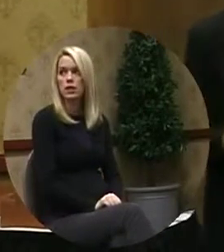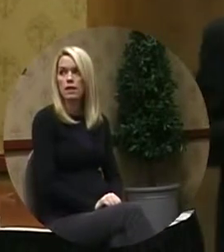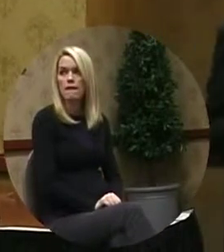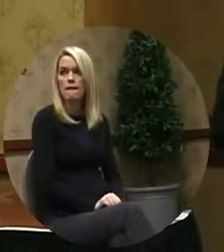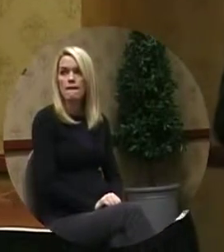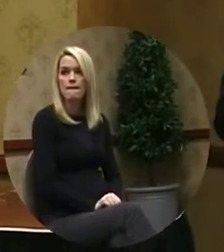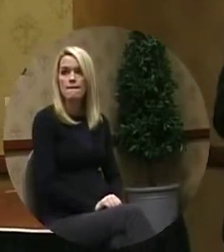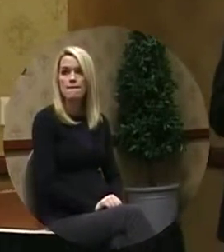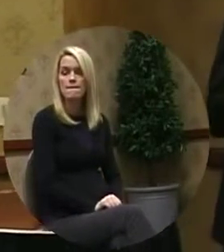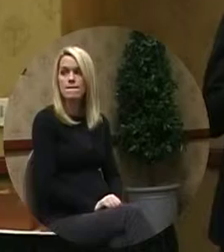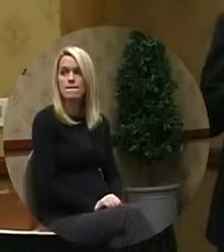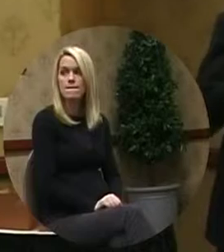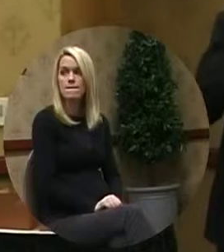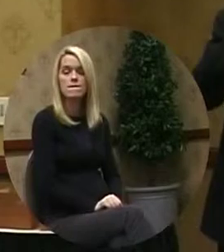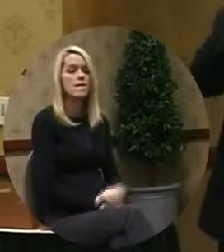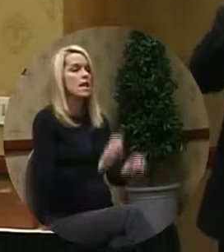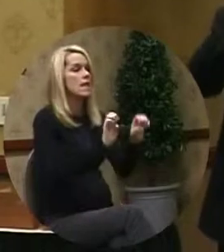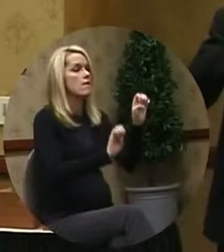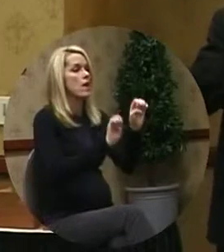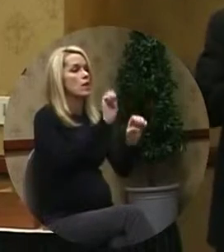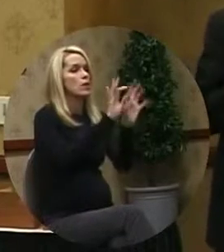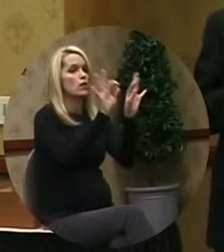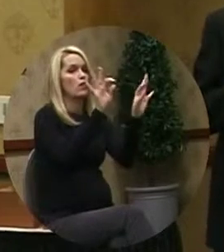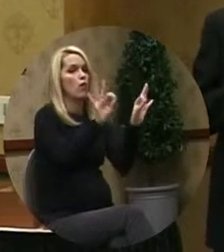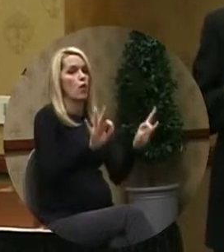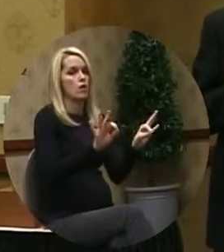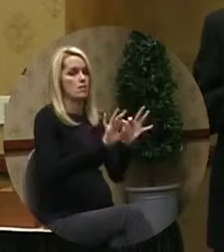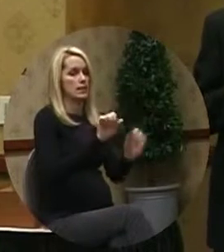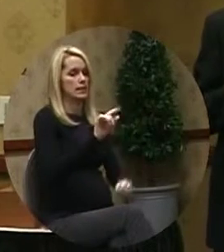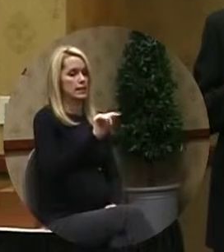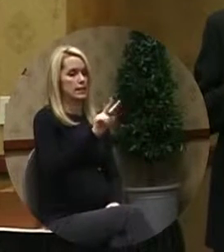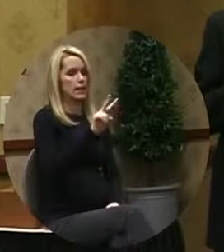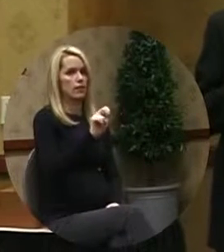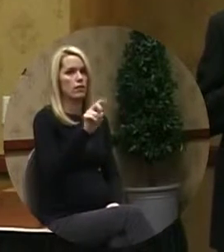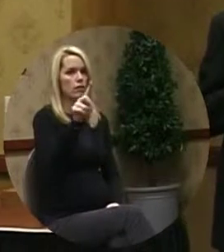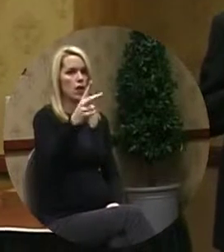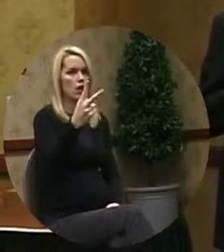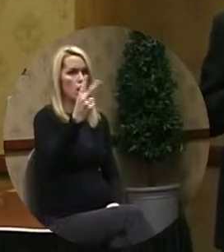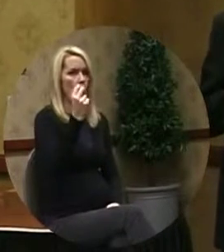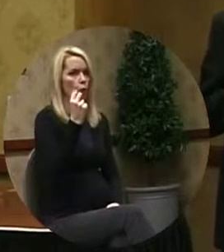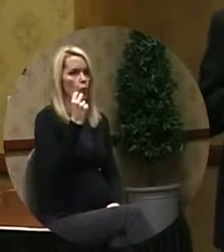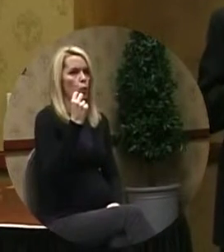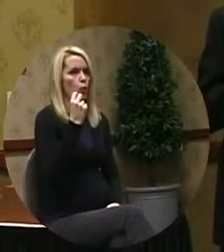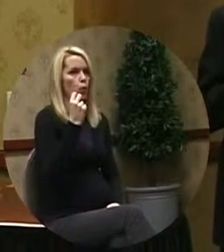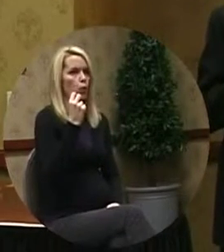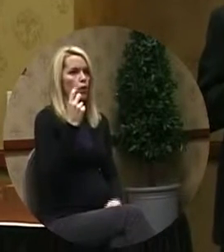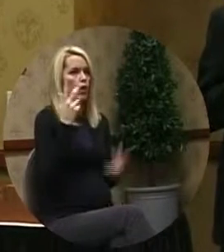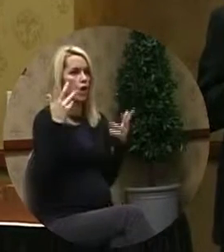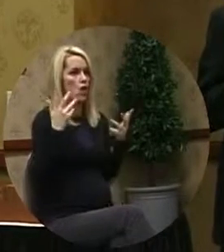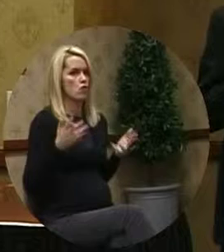Okay. There is an evaluation form that Steve will be... No? Is that...